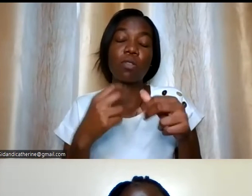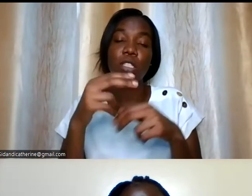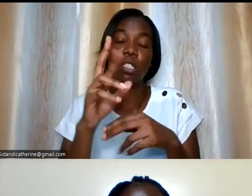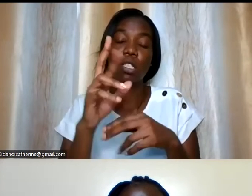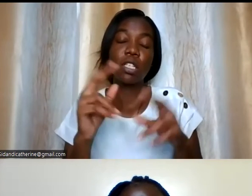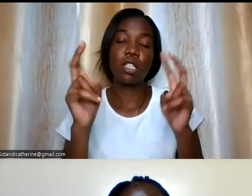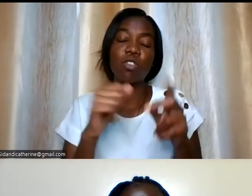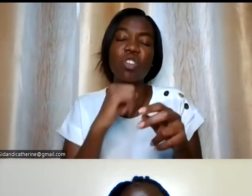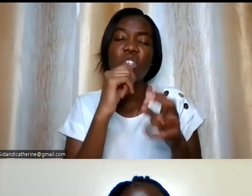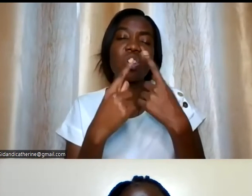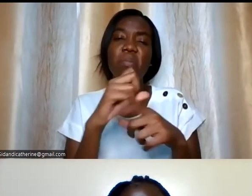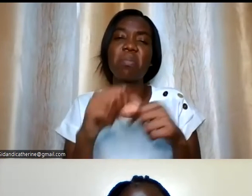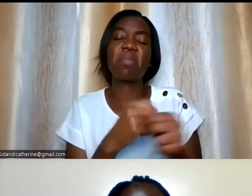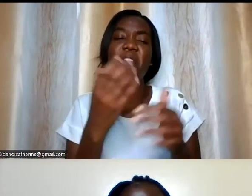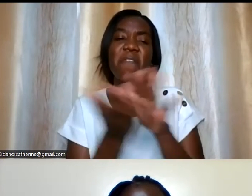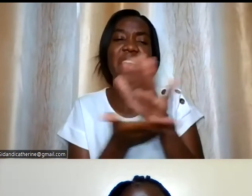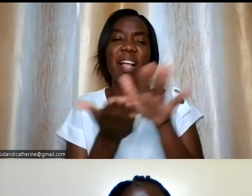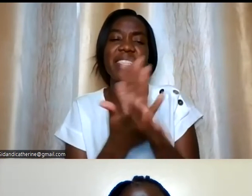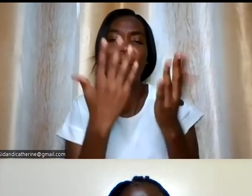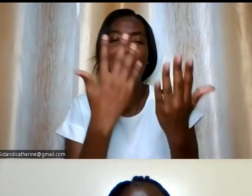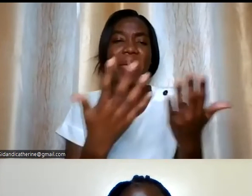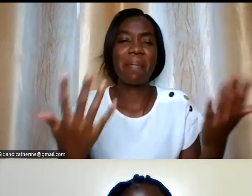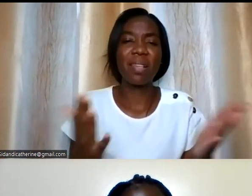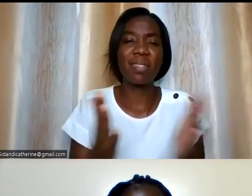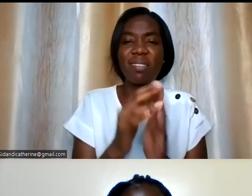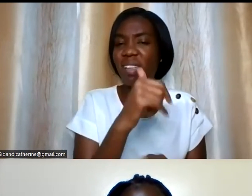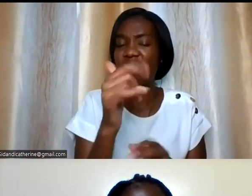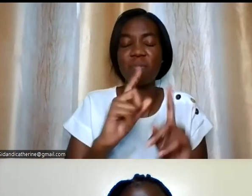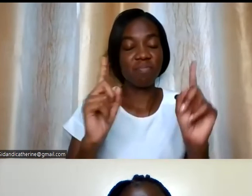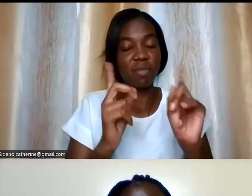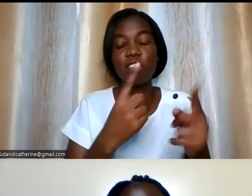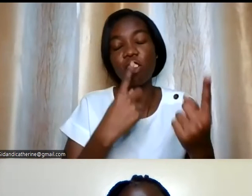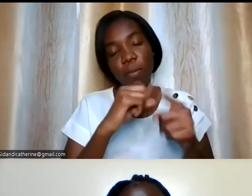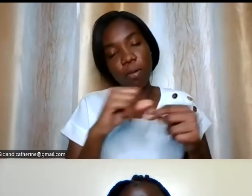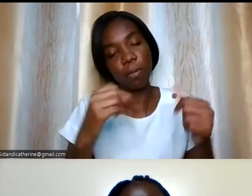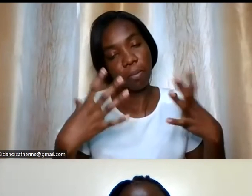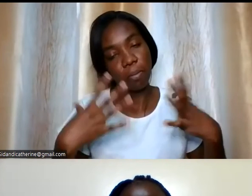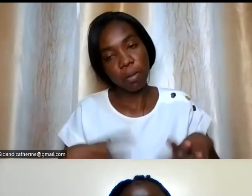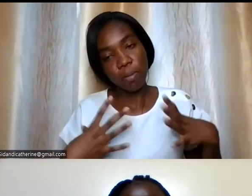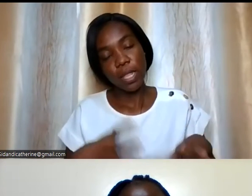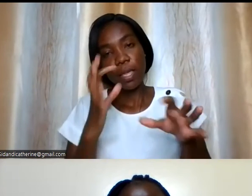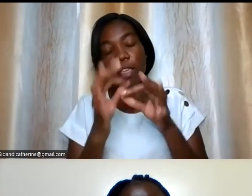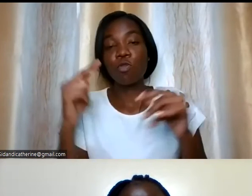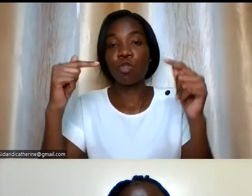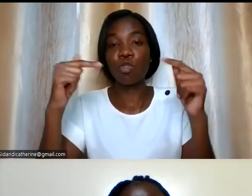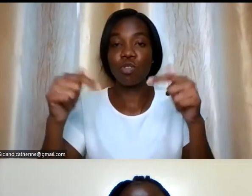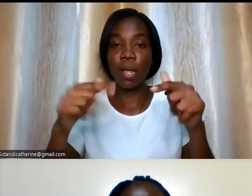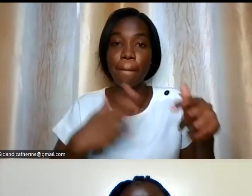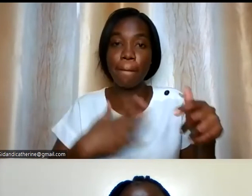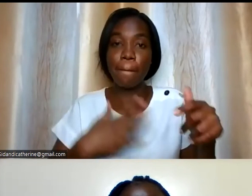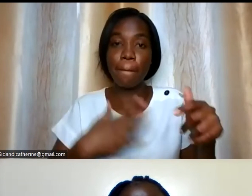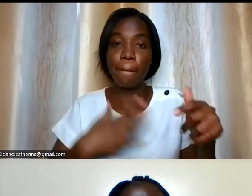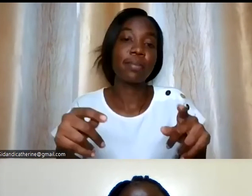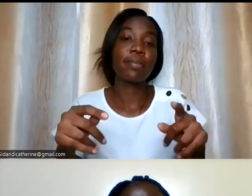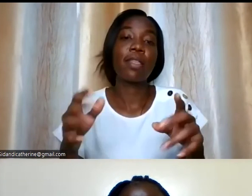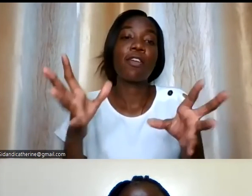files and papers and documents. I am talking about the people. If today, as an organization,